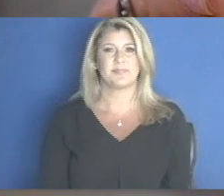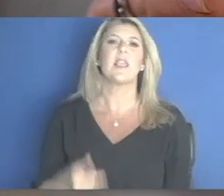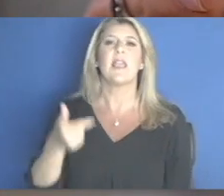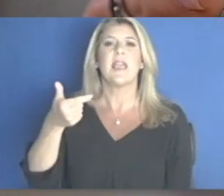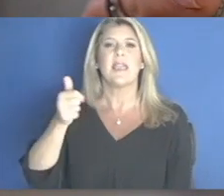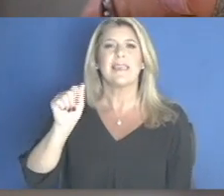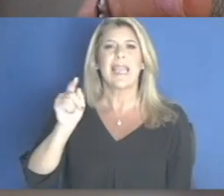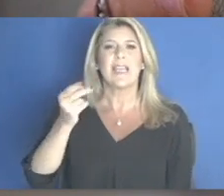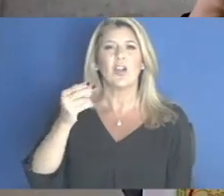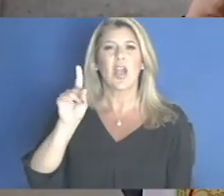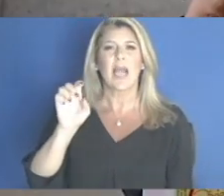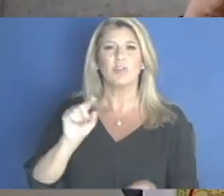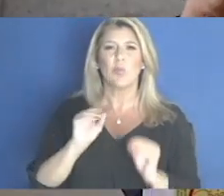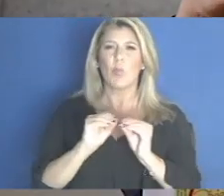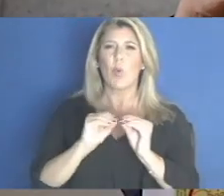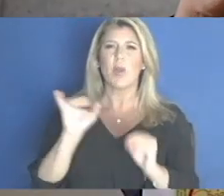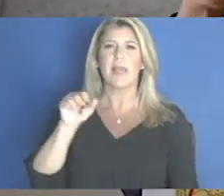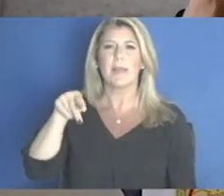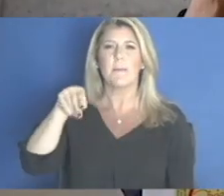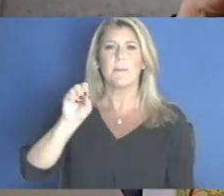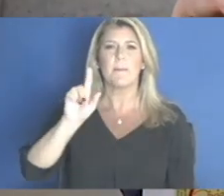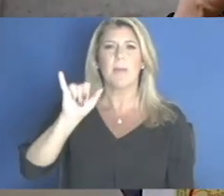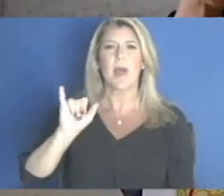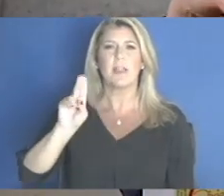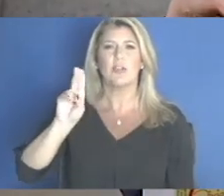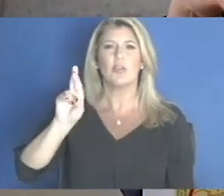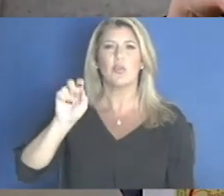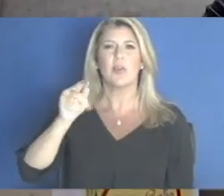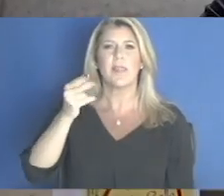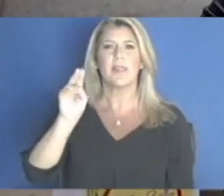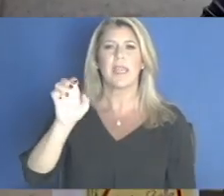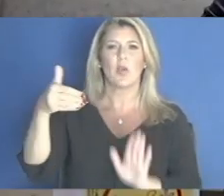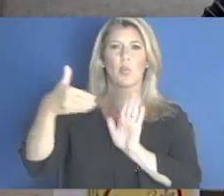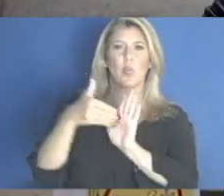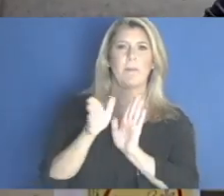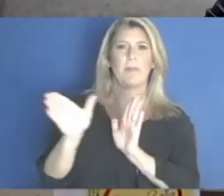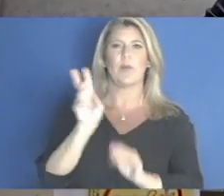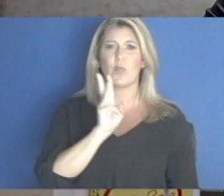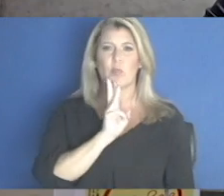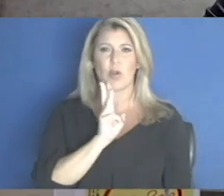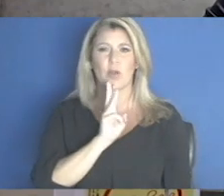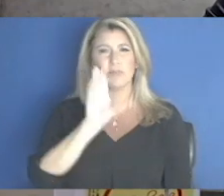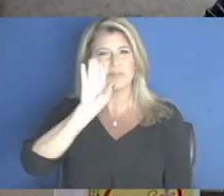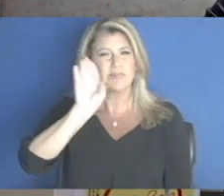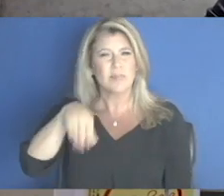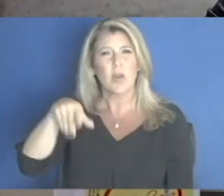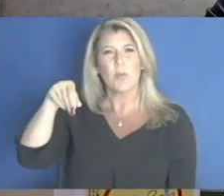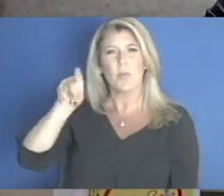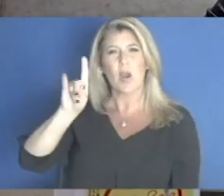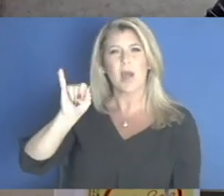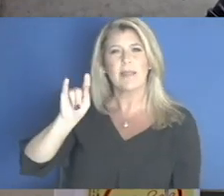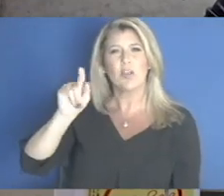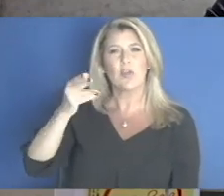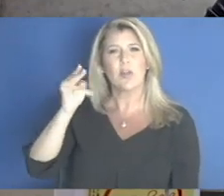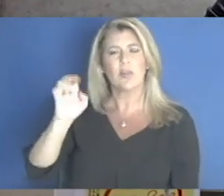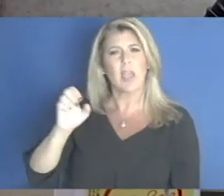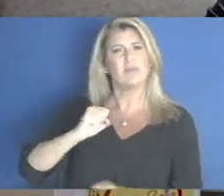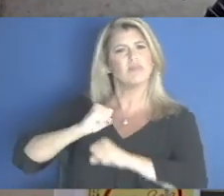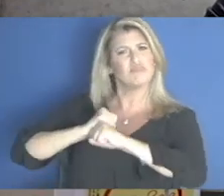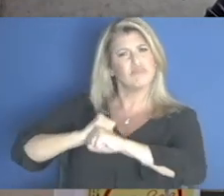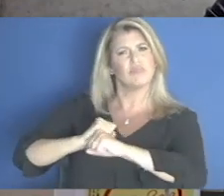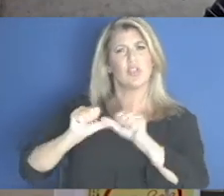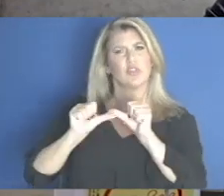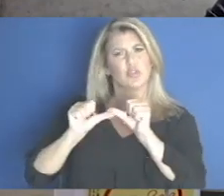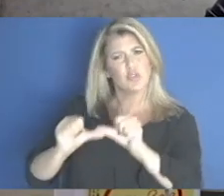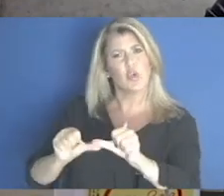Gator hide is more like a polyurethane and repels water. As you know, polyurethane is very durable finish, but it's